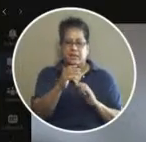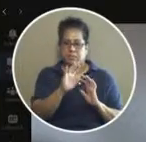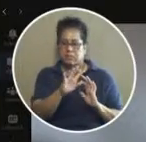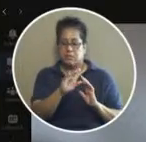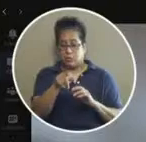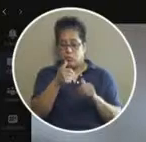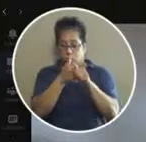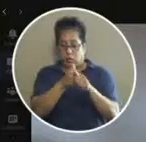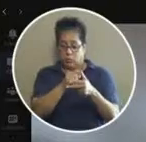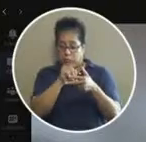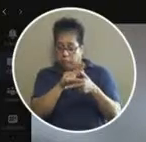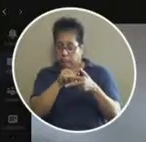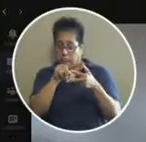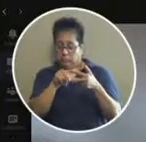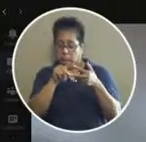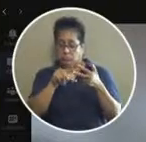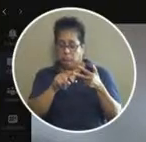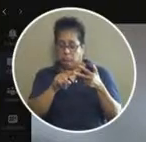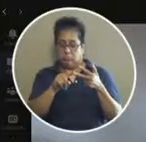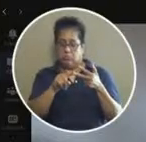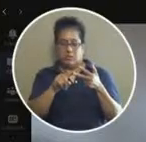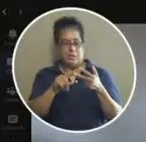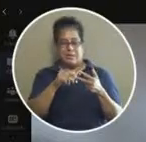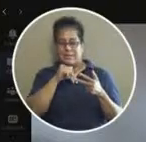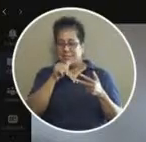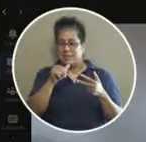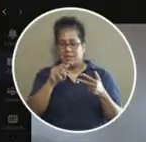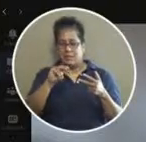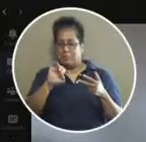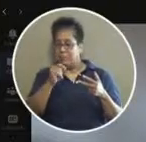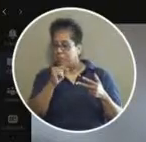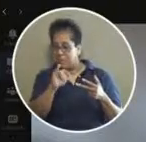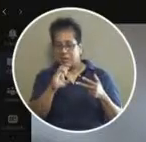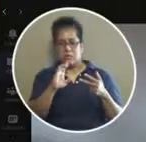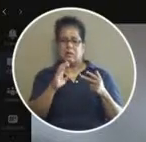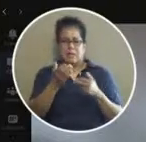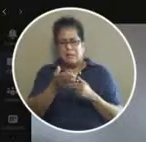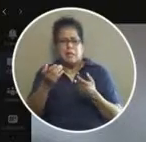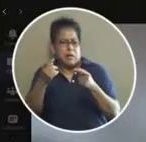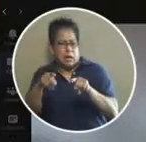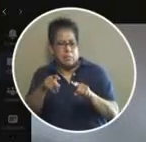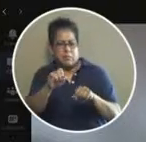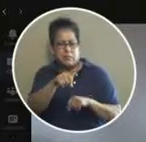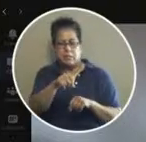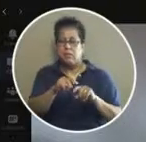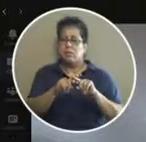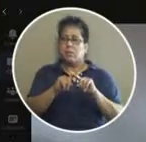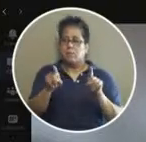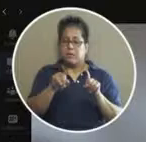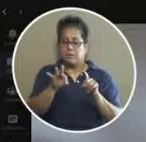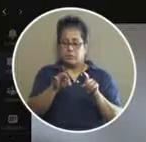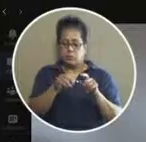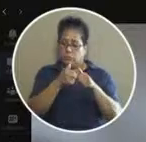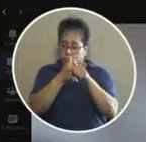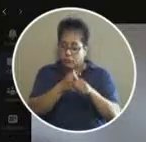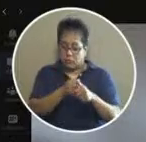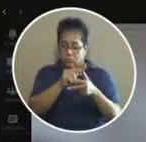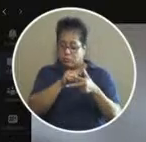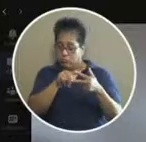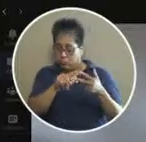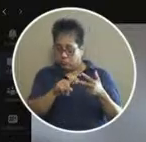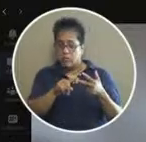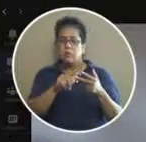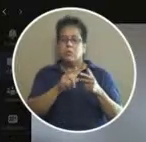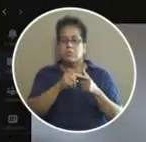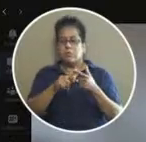those three, it's not a magic bullet. Things can happen, but if you do those three, then we're going to be